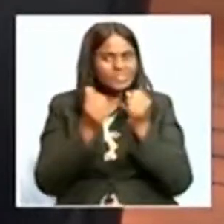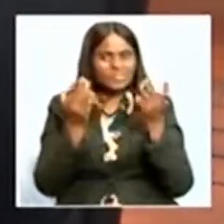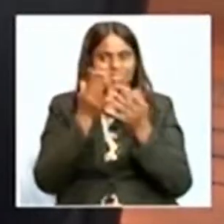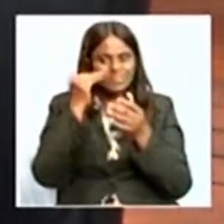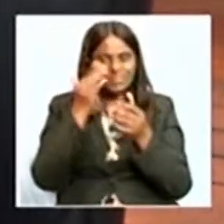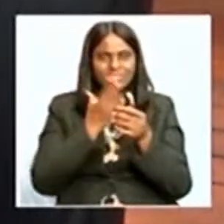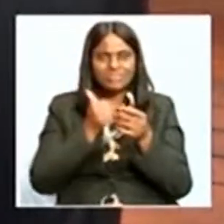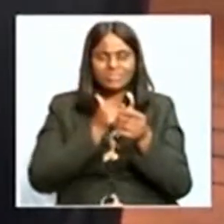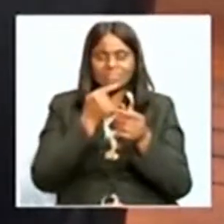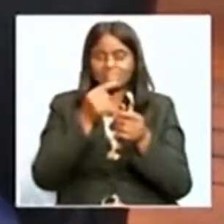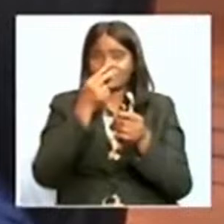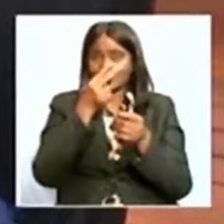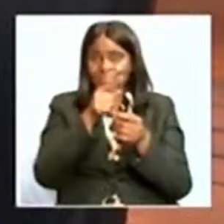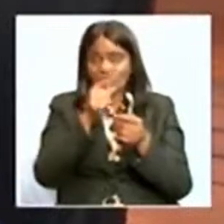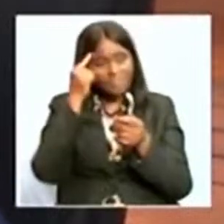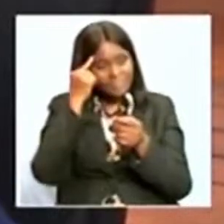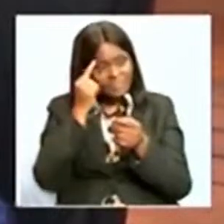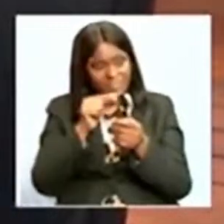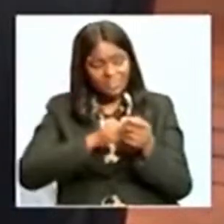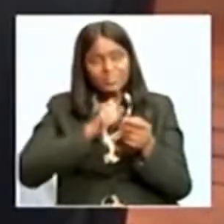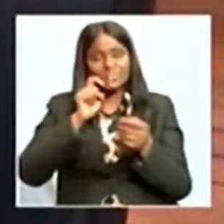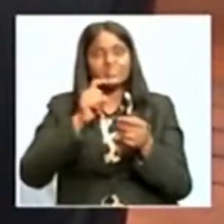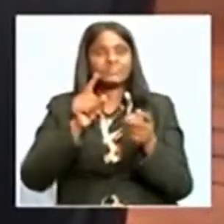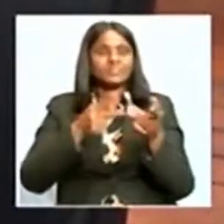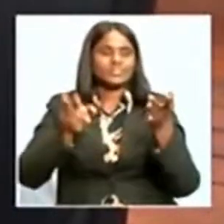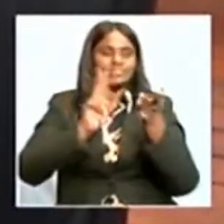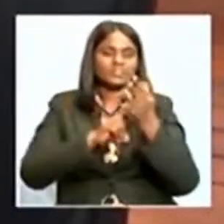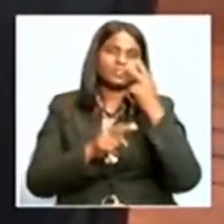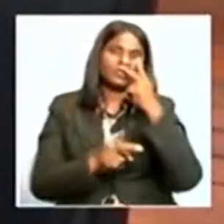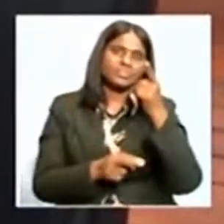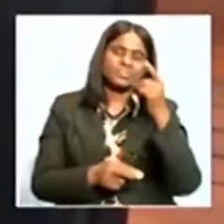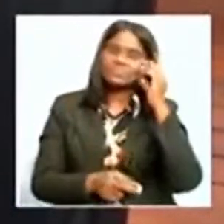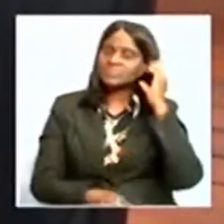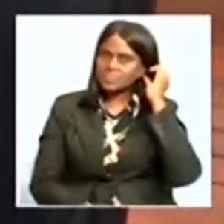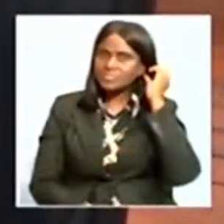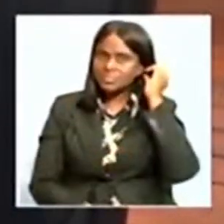why I thought maybe we needed to relook at that.